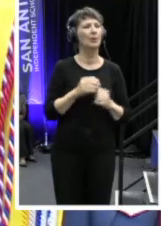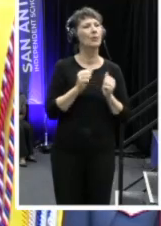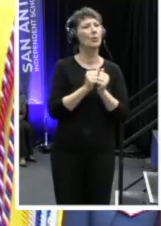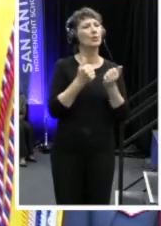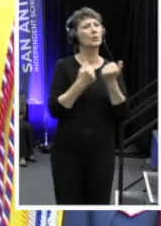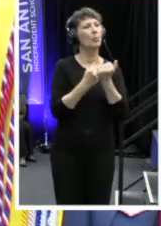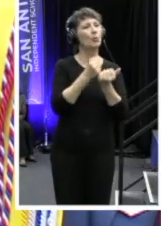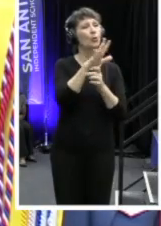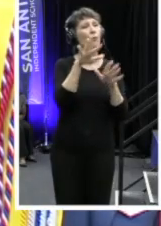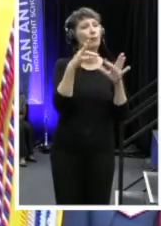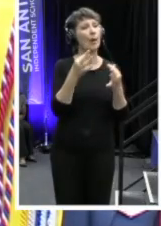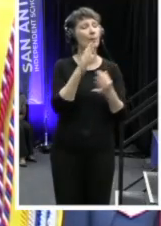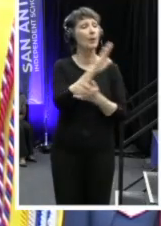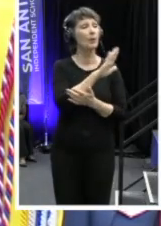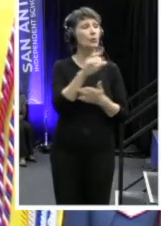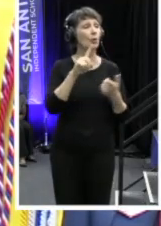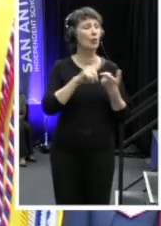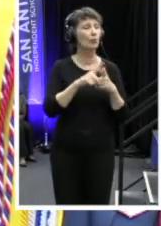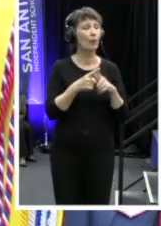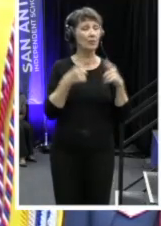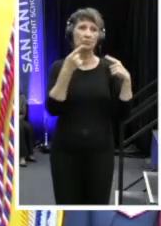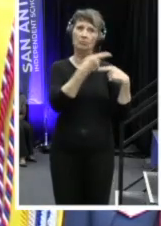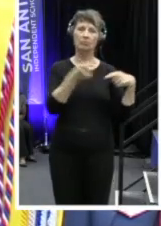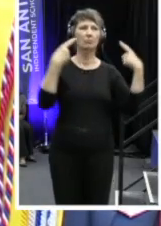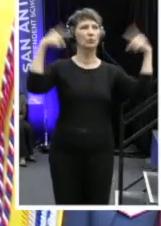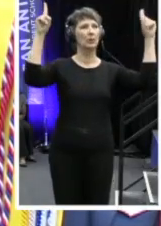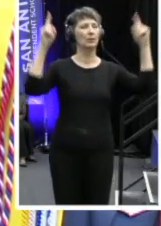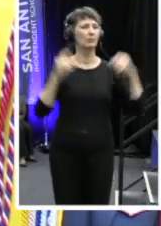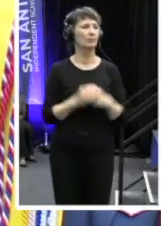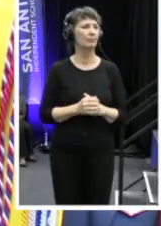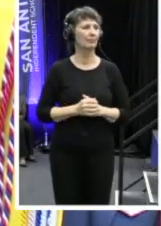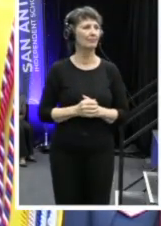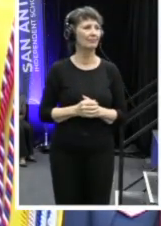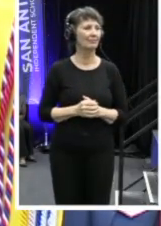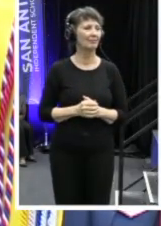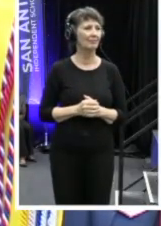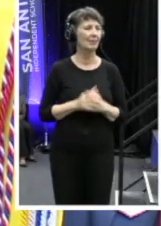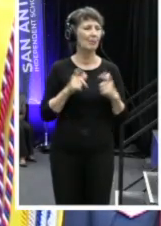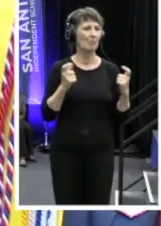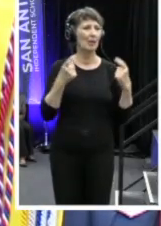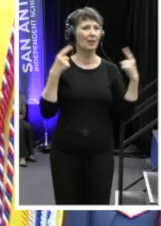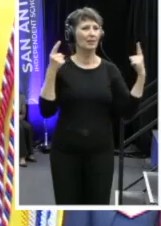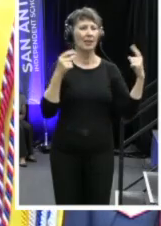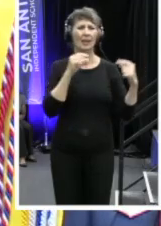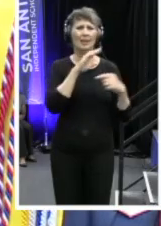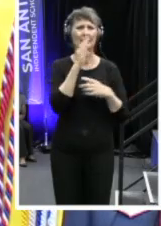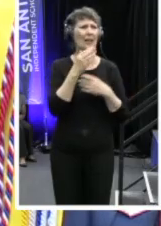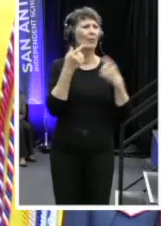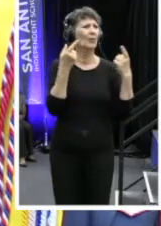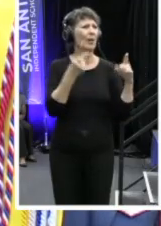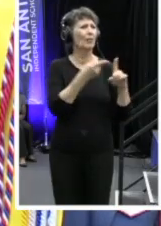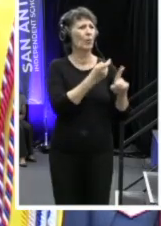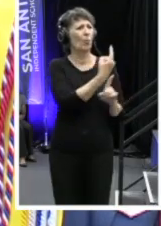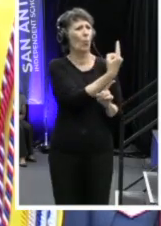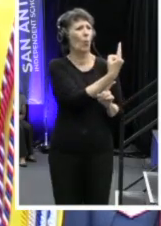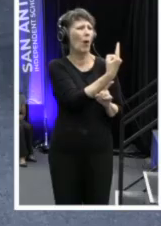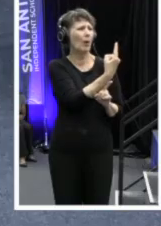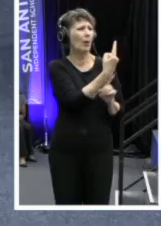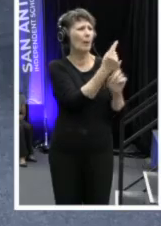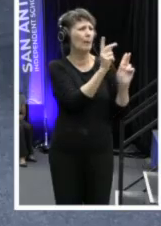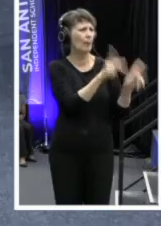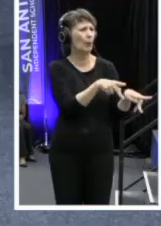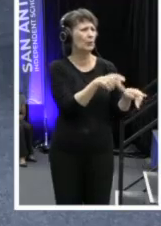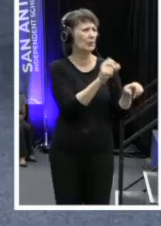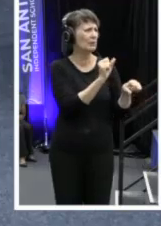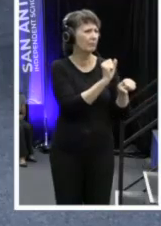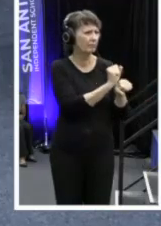of your family and friends, you did it. Big accomplishments are never the result of a singular effort.